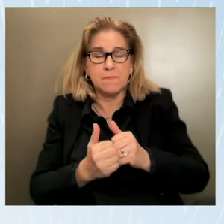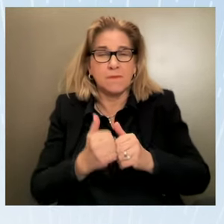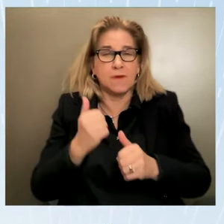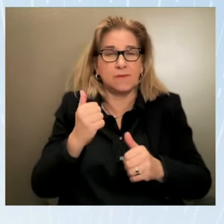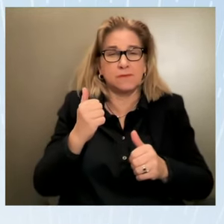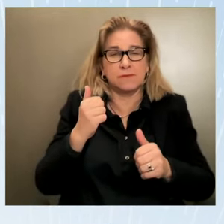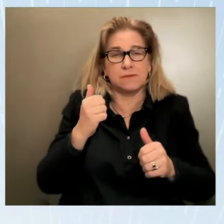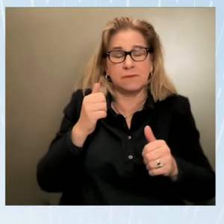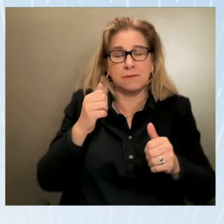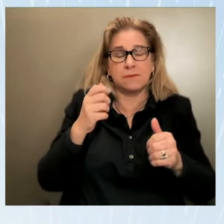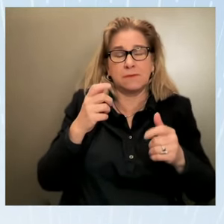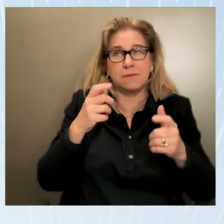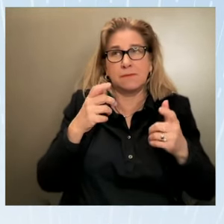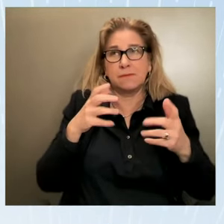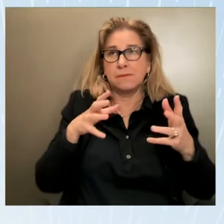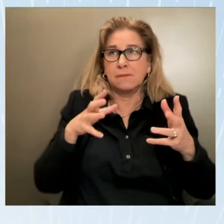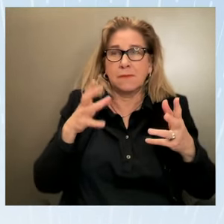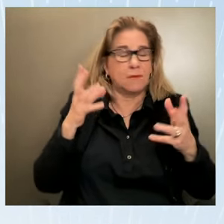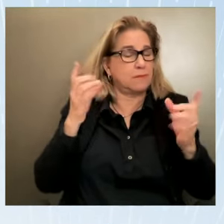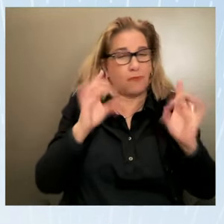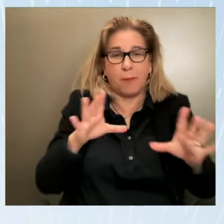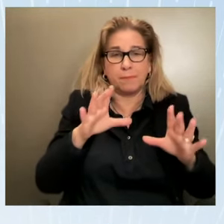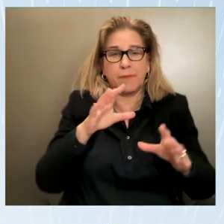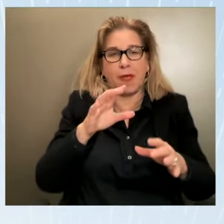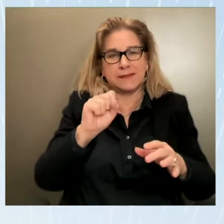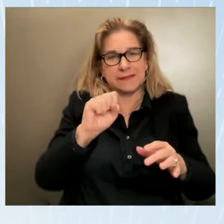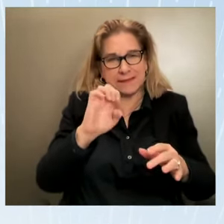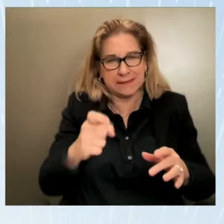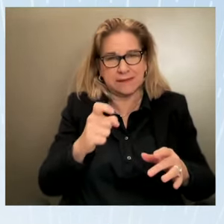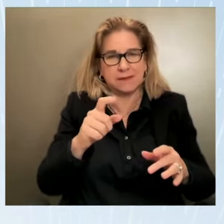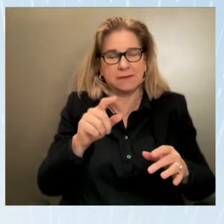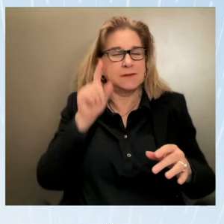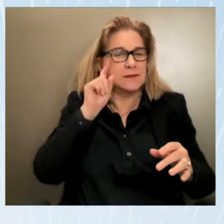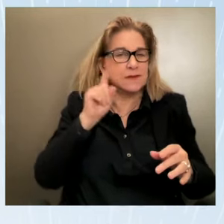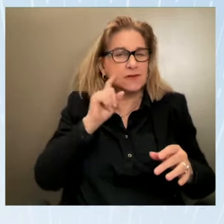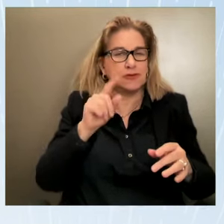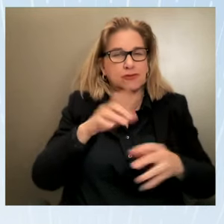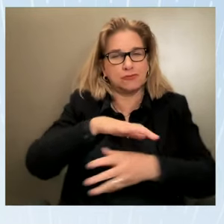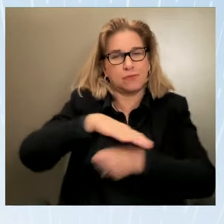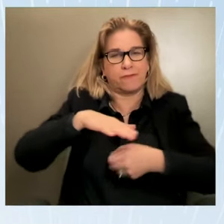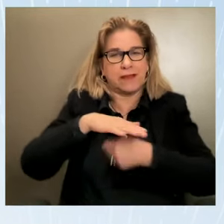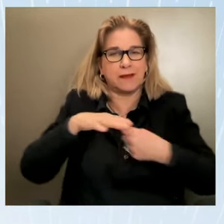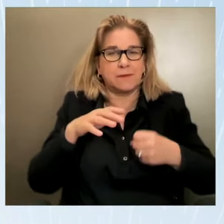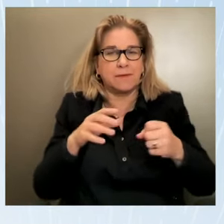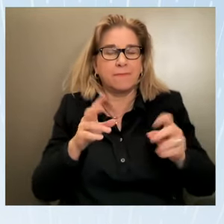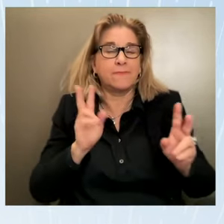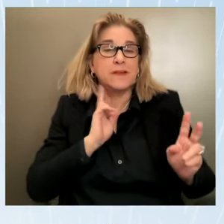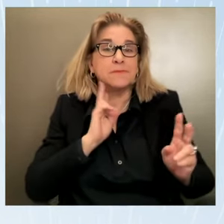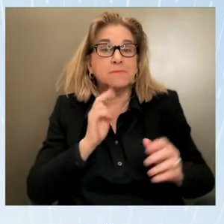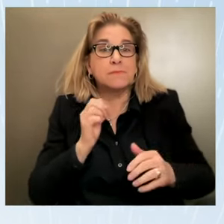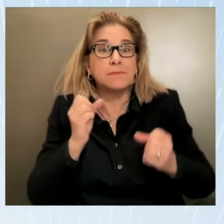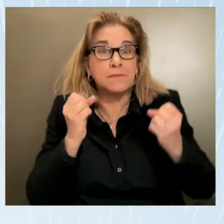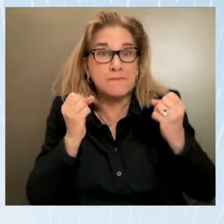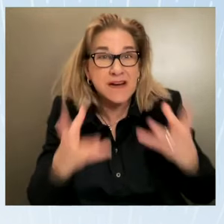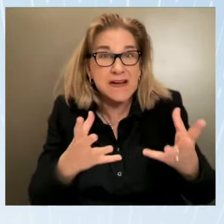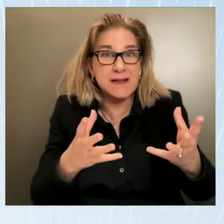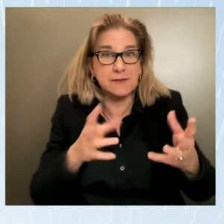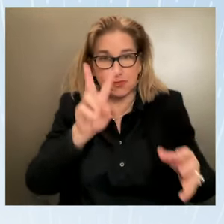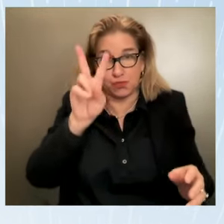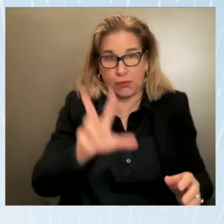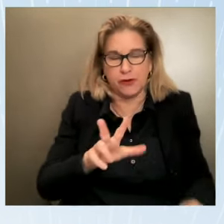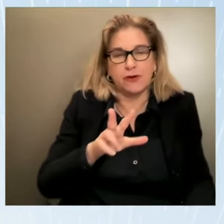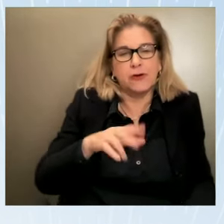And more, we also see that the criminal enterprises perpetuating human trafficking have their tendrils in a variety of other